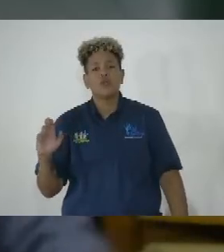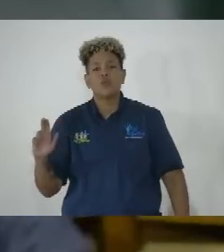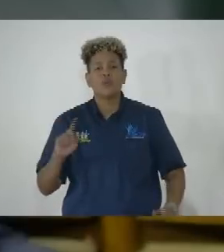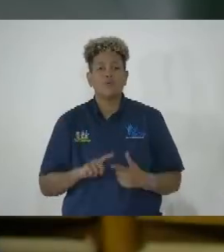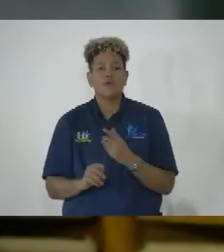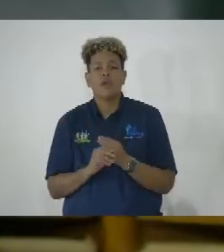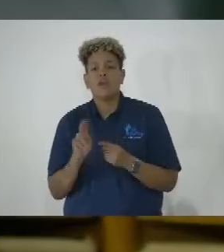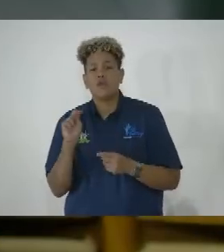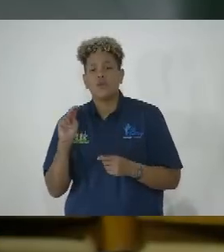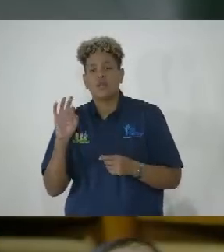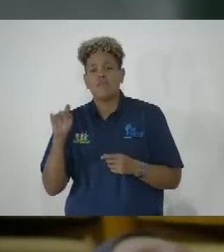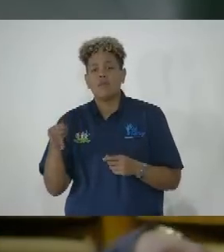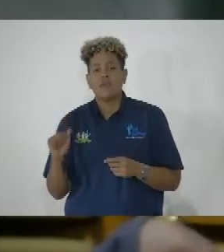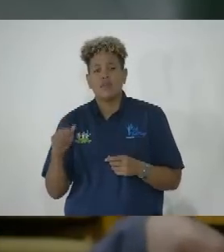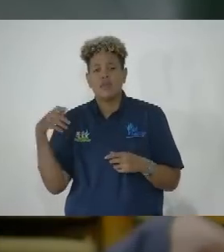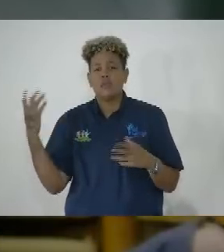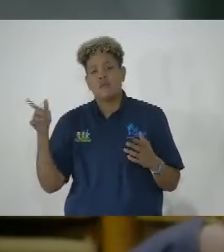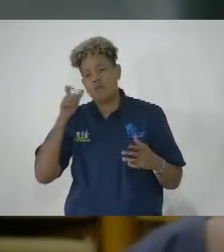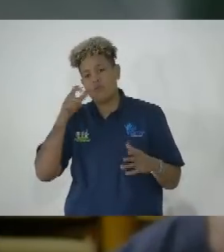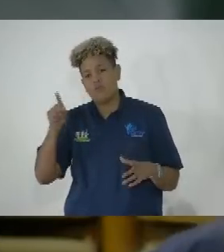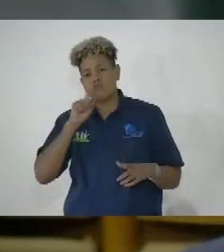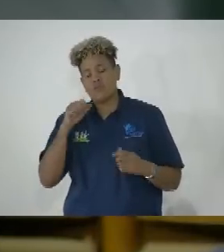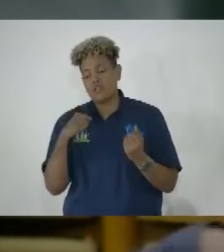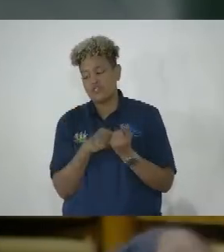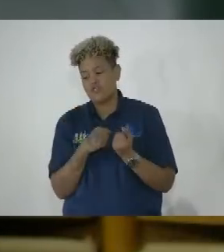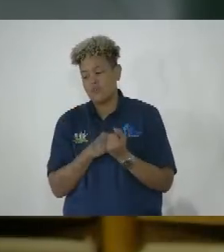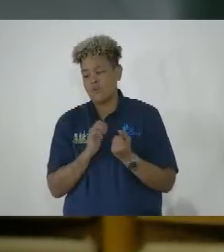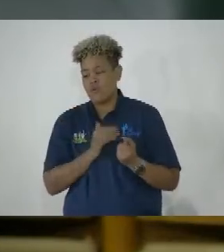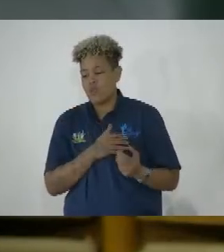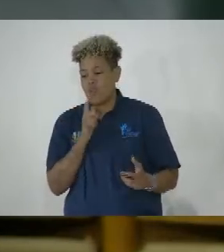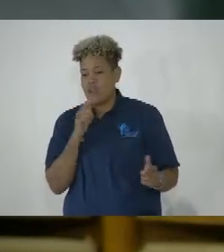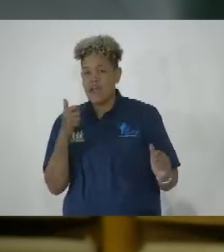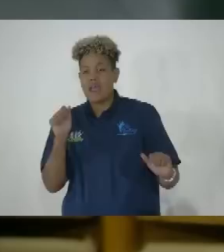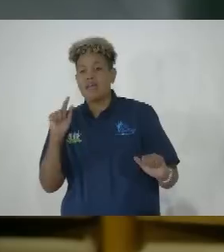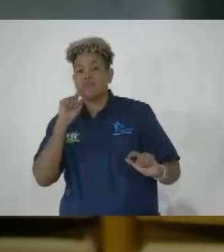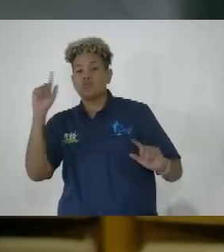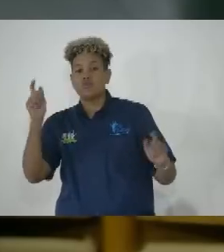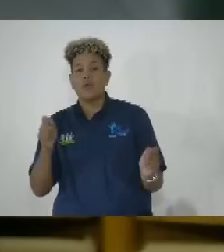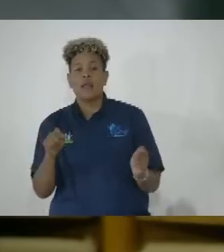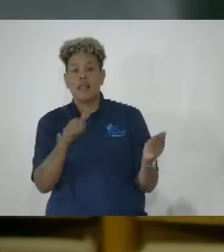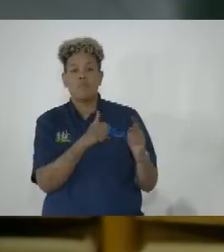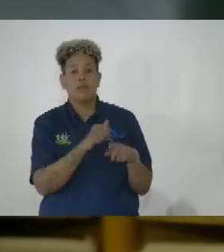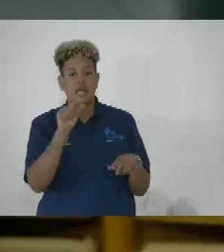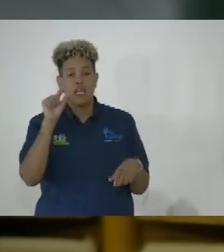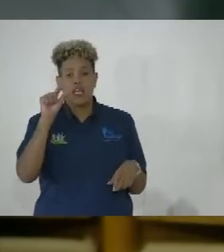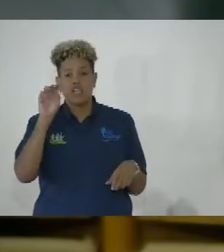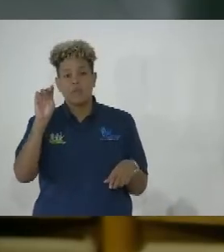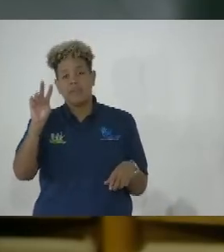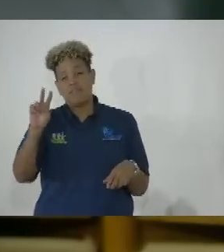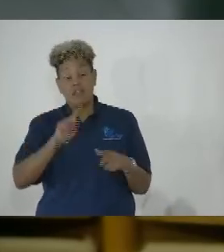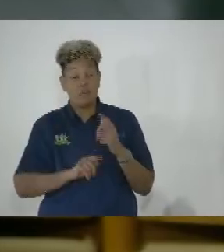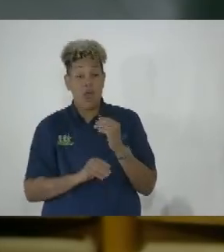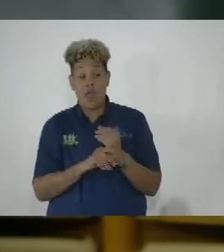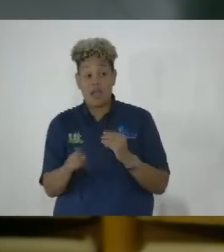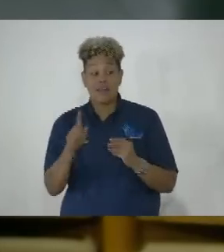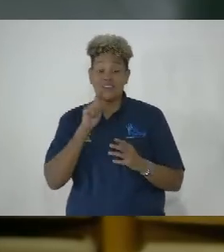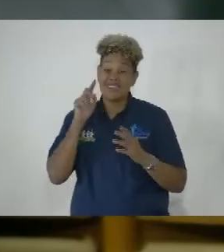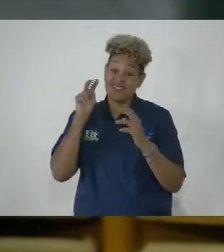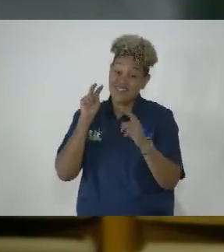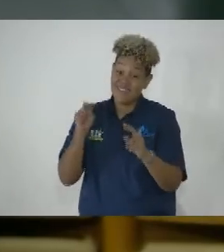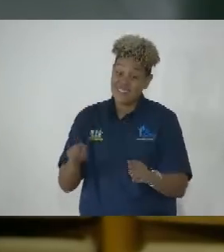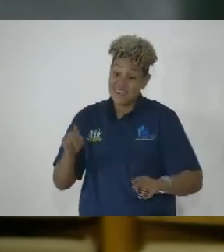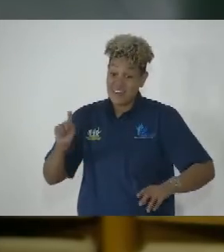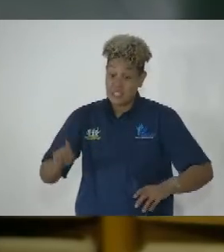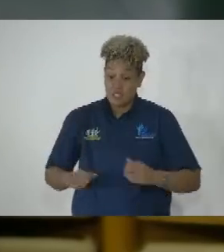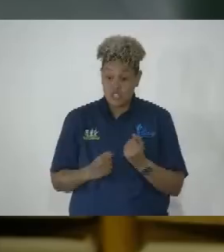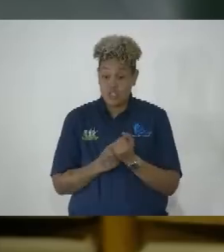the UNFPA, who have supported our efforts to eliminate gender-based violence and to deal with the necessary